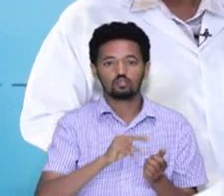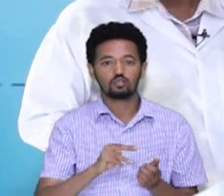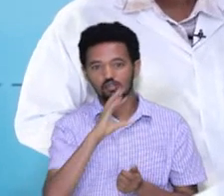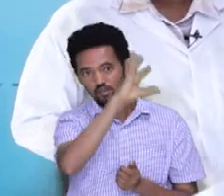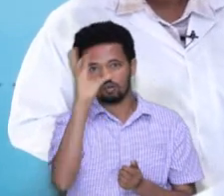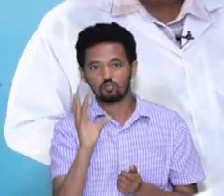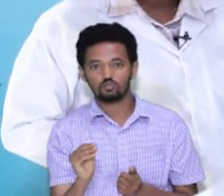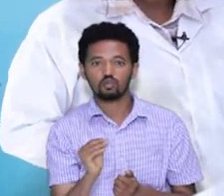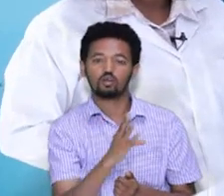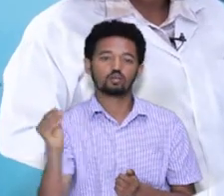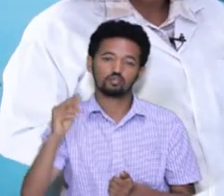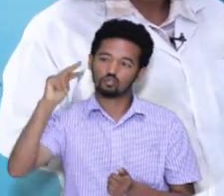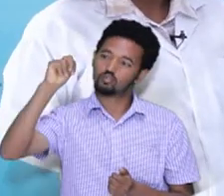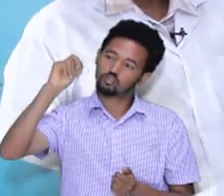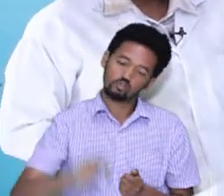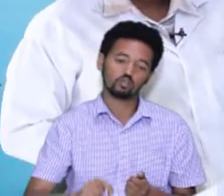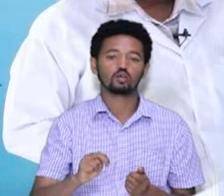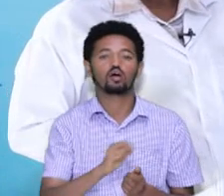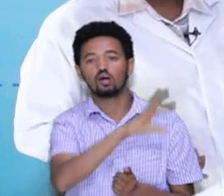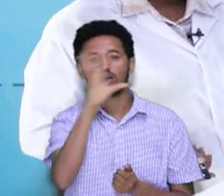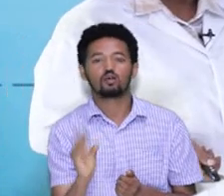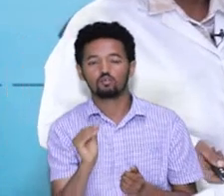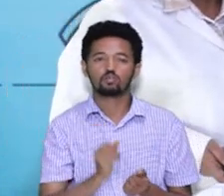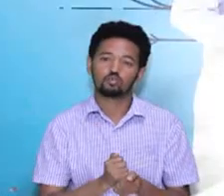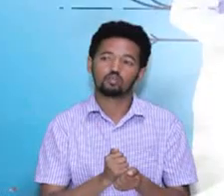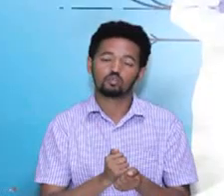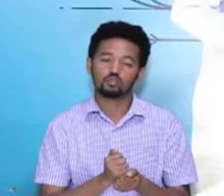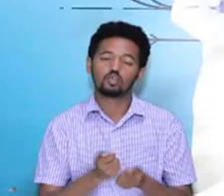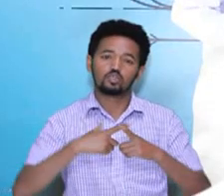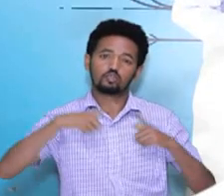and Southern Africa. In